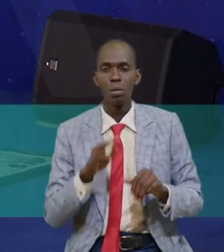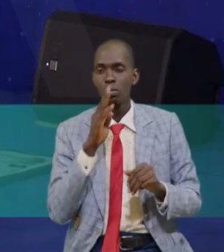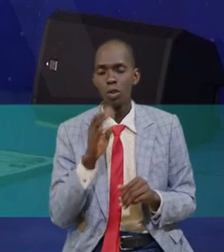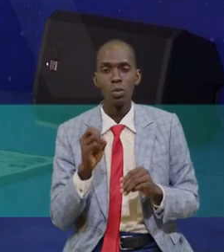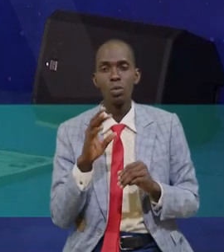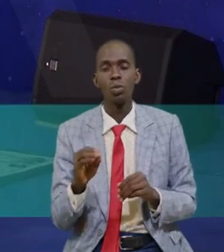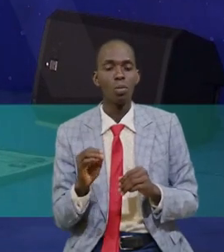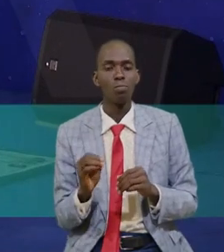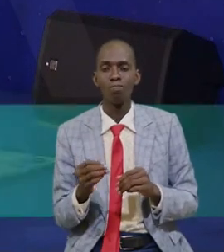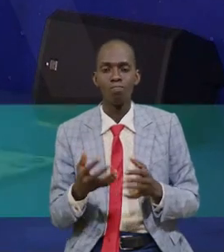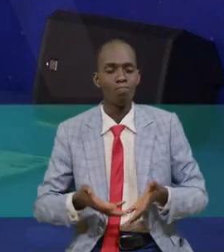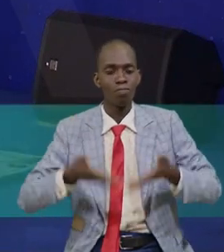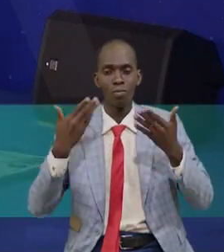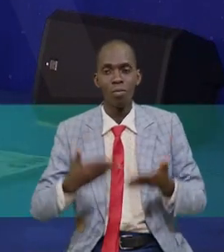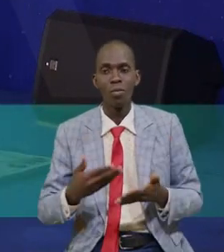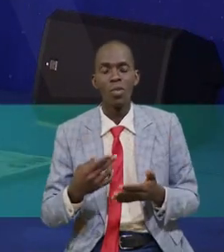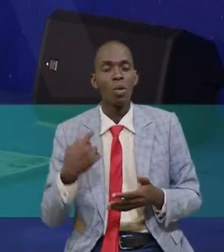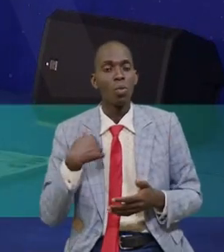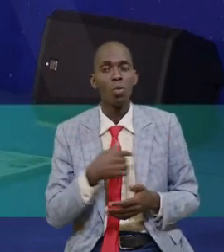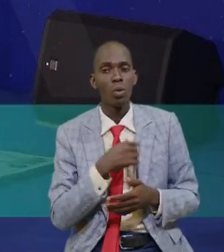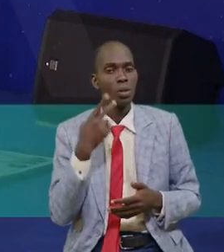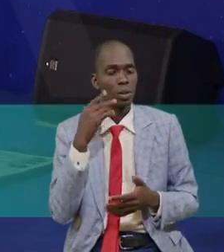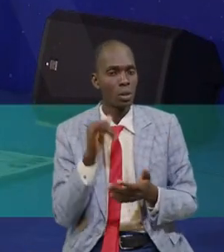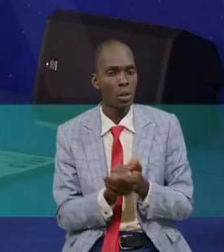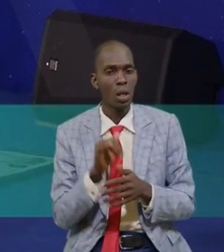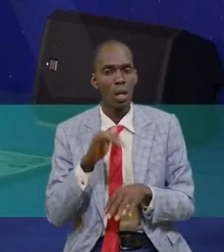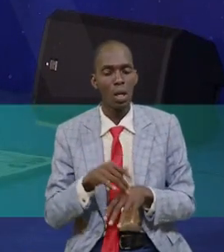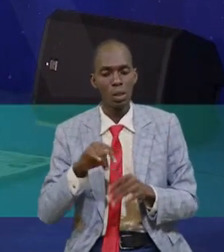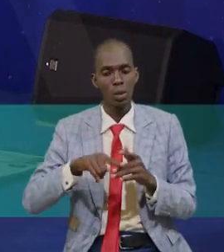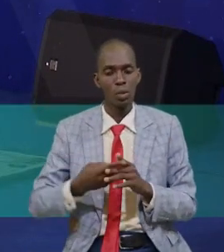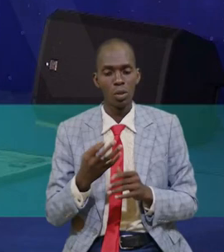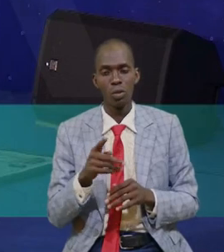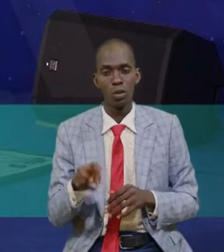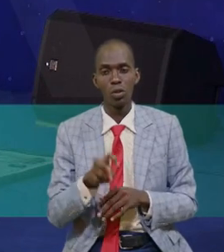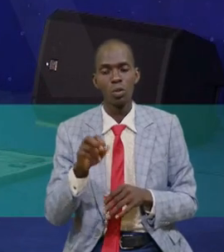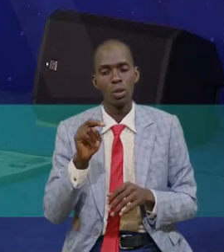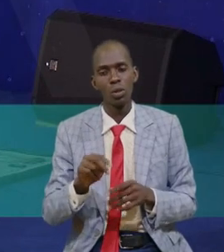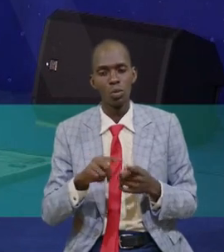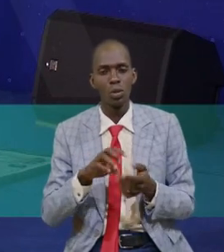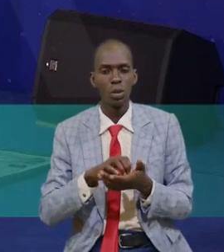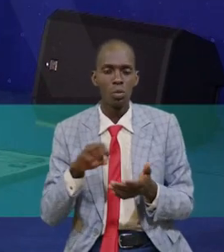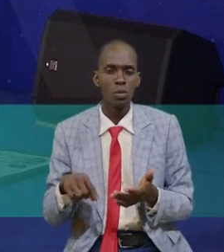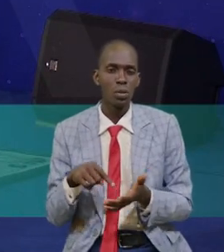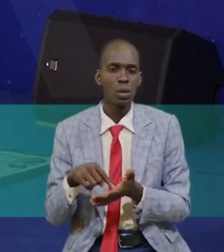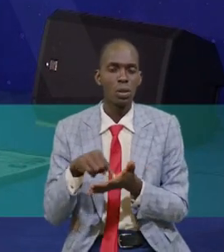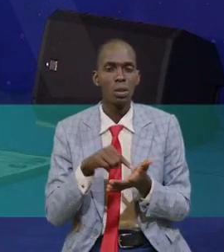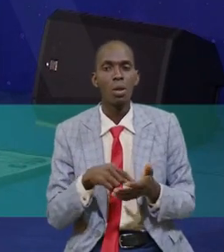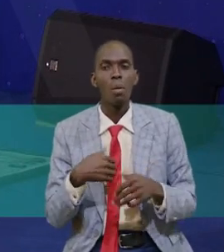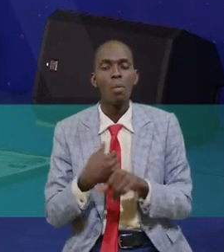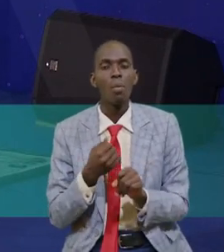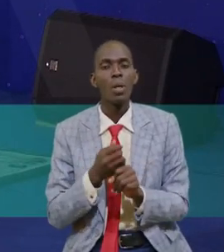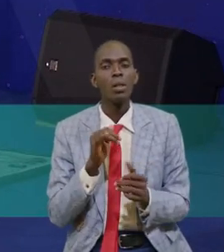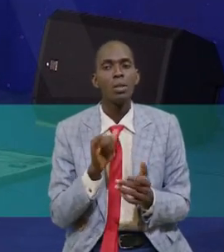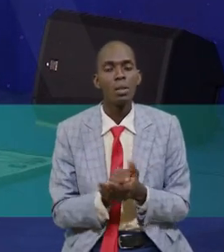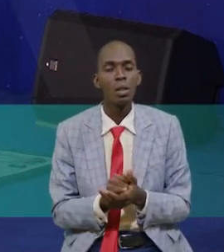see that at the beginning of the journey, I have to remove this, I have to remove that, make that load